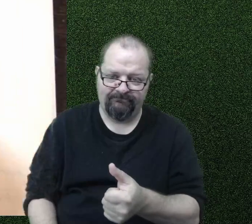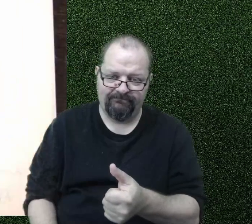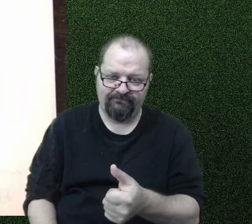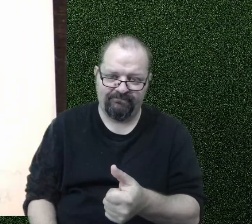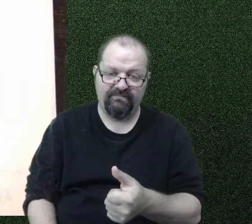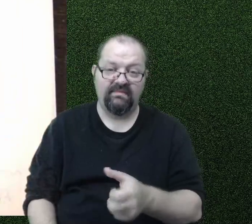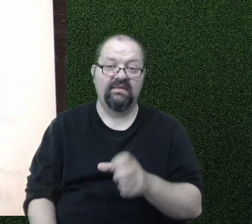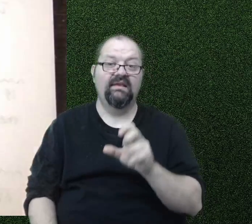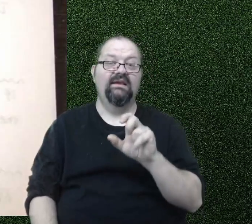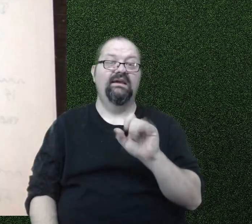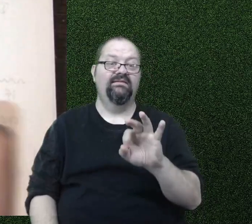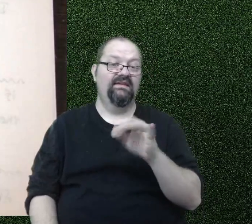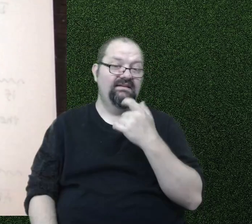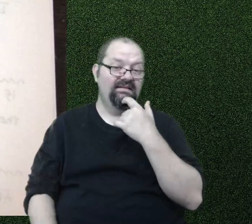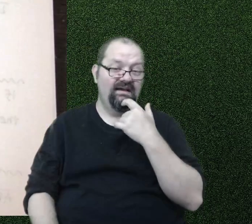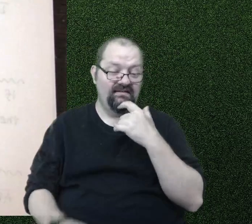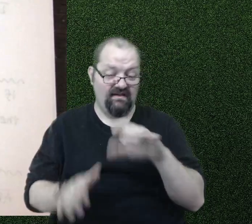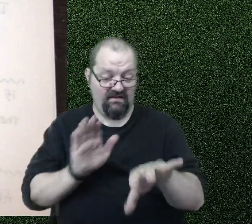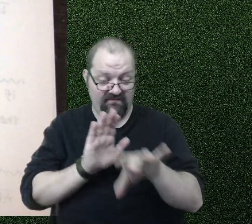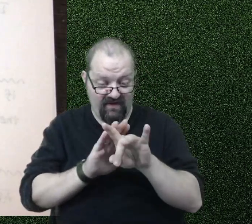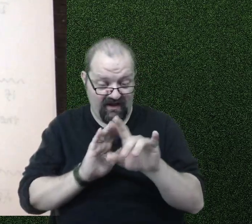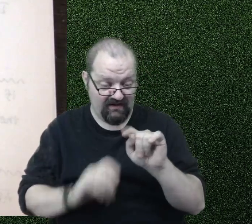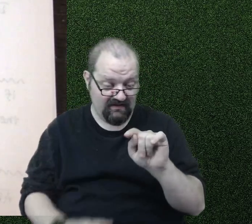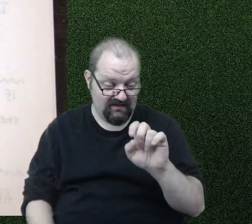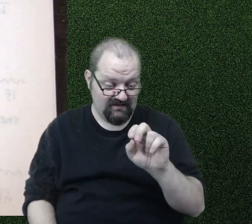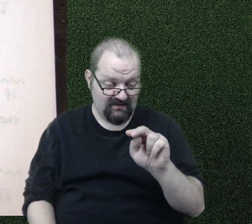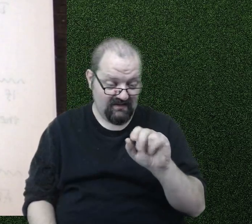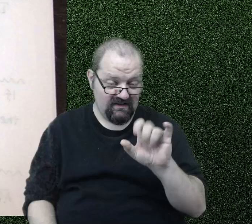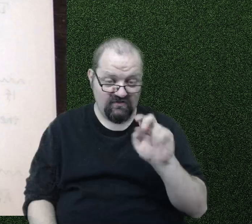they say find the tension, they mean